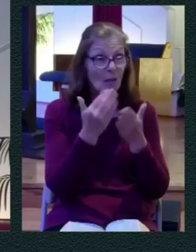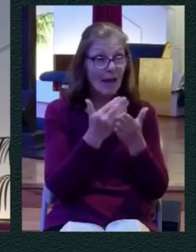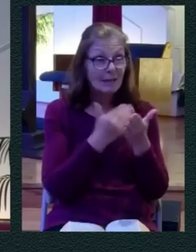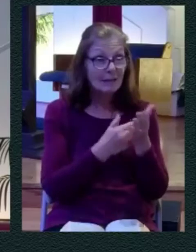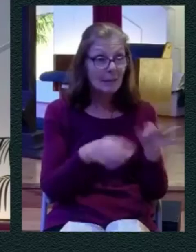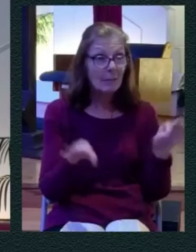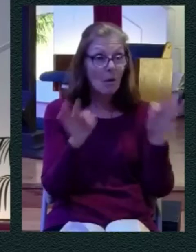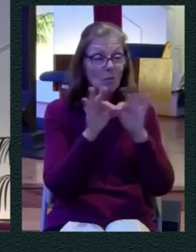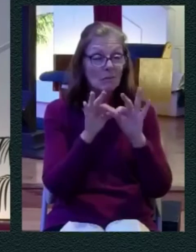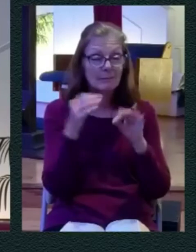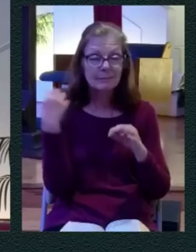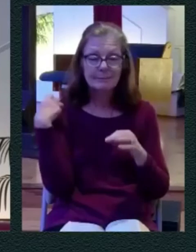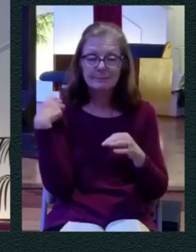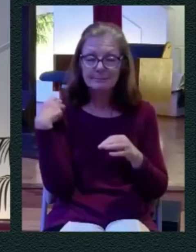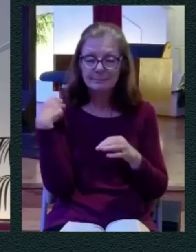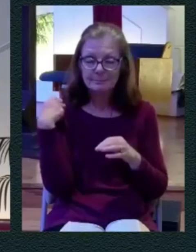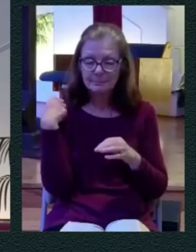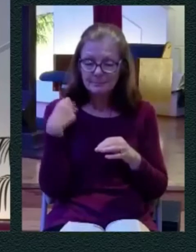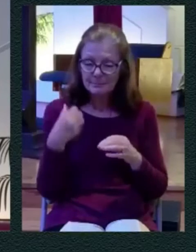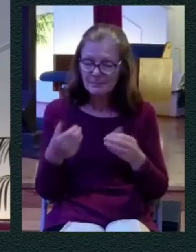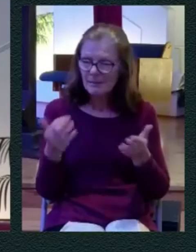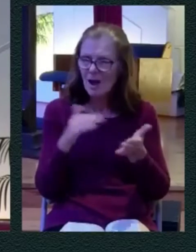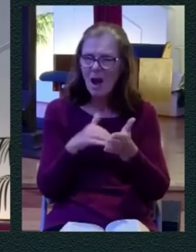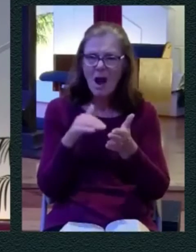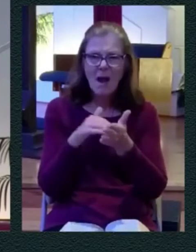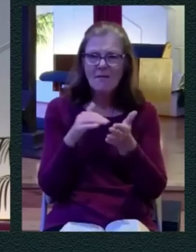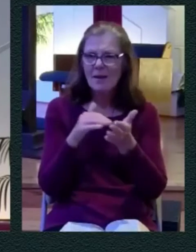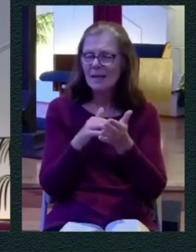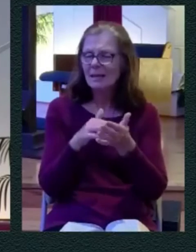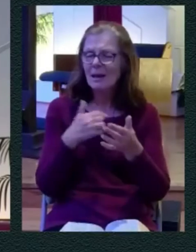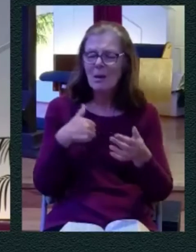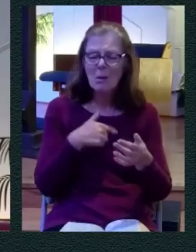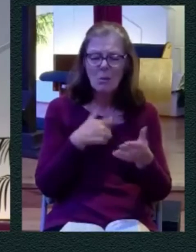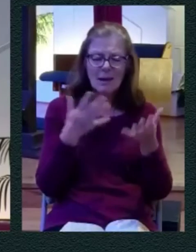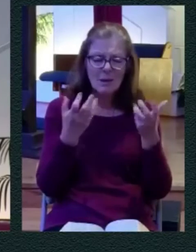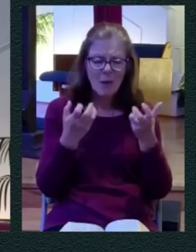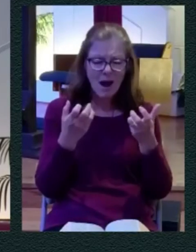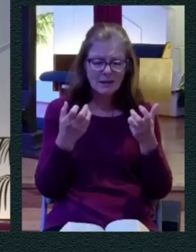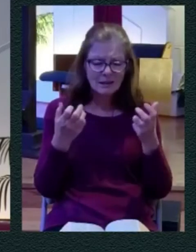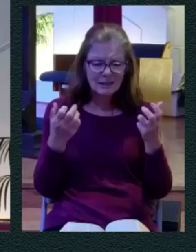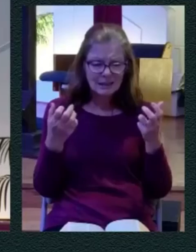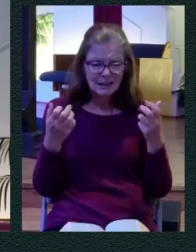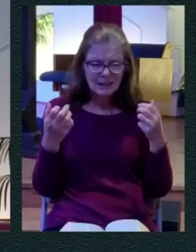We also often want it to just all go away so that we can pursue